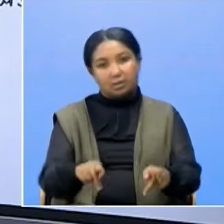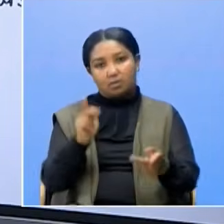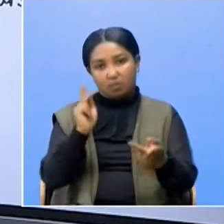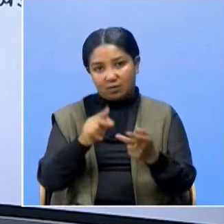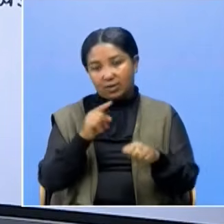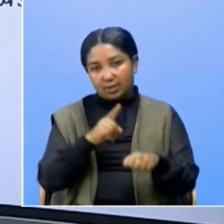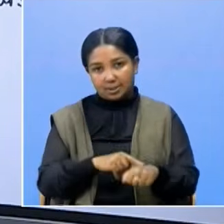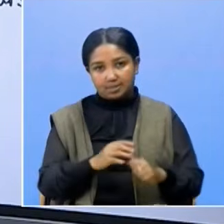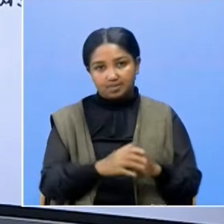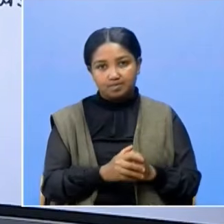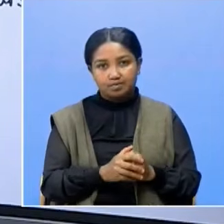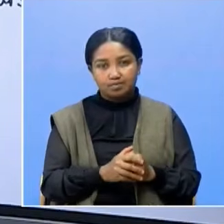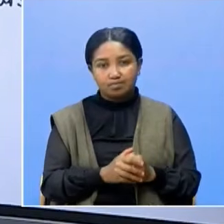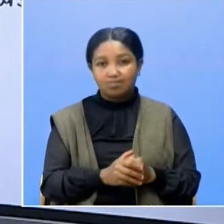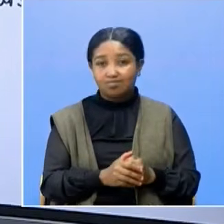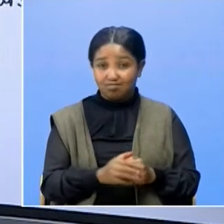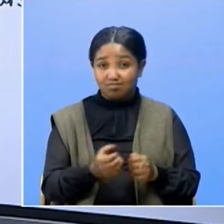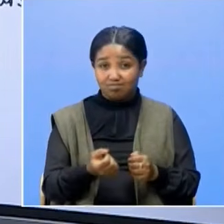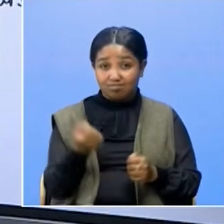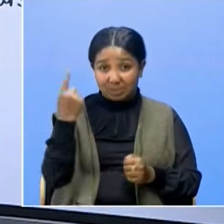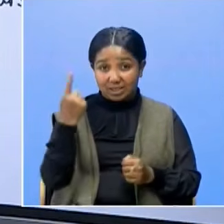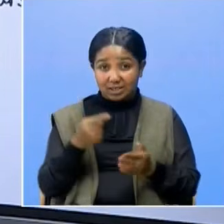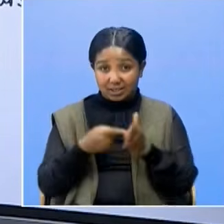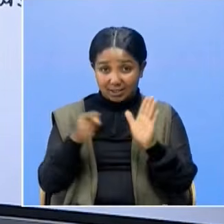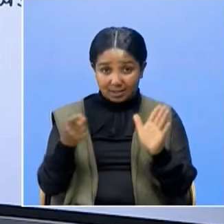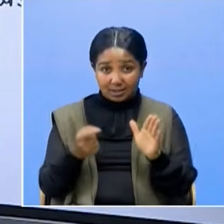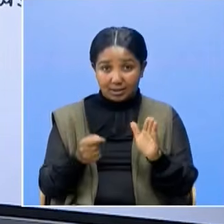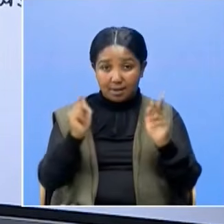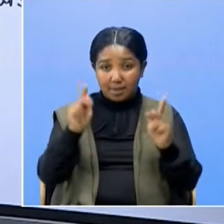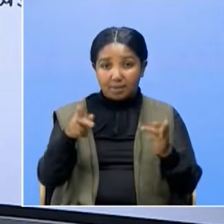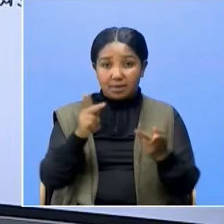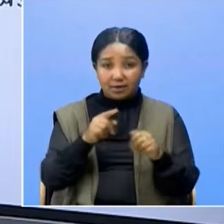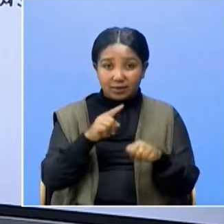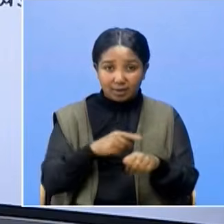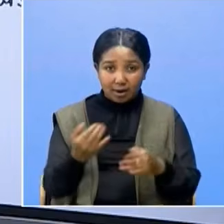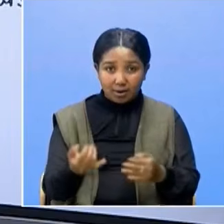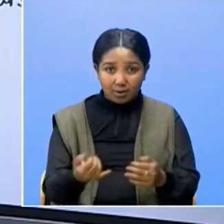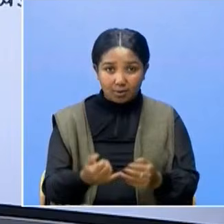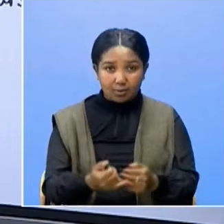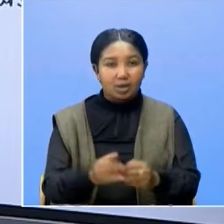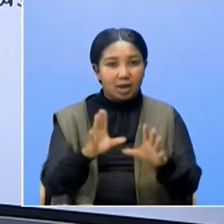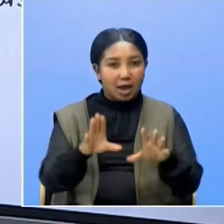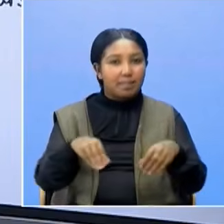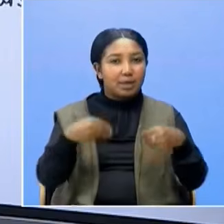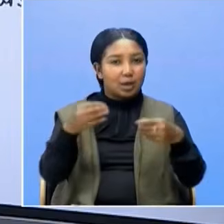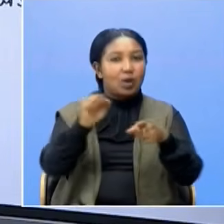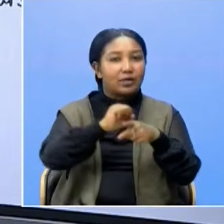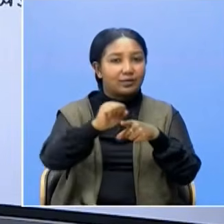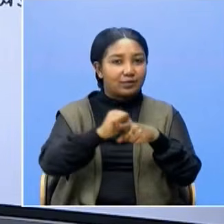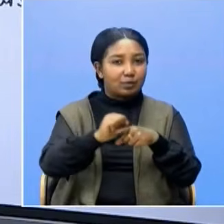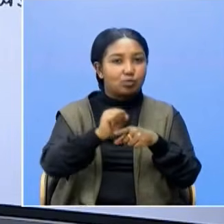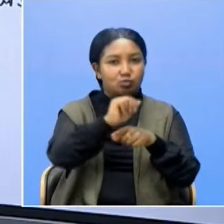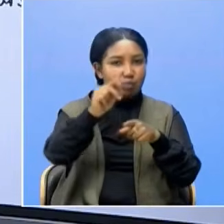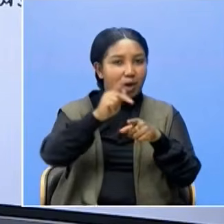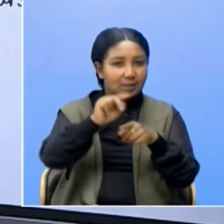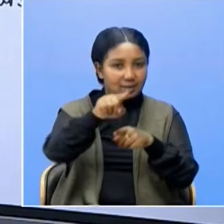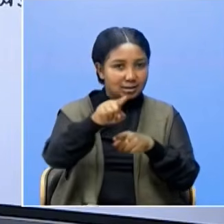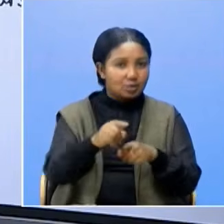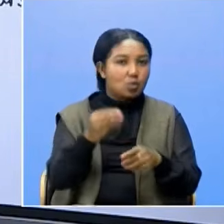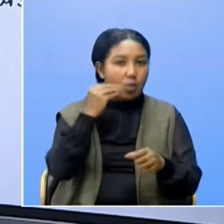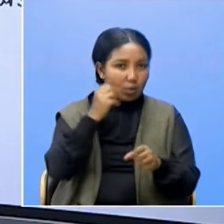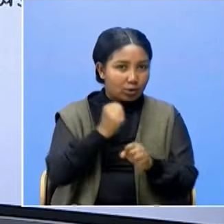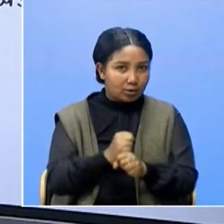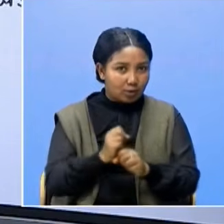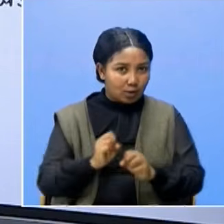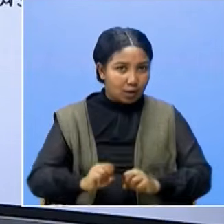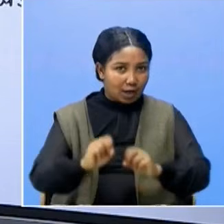perfect. I'm sure everything is clear with the present perfect now. Let me give you an exercise to practice as your homework,